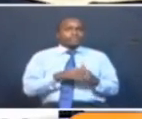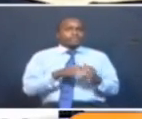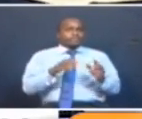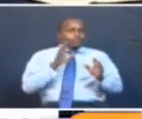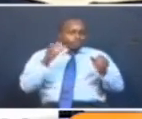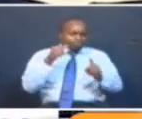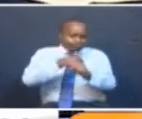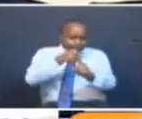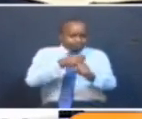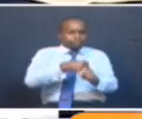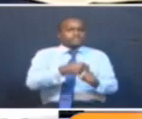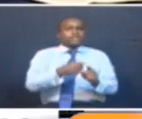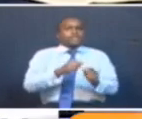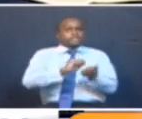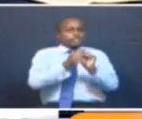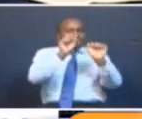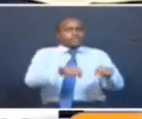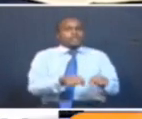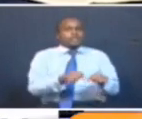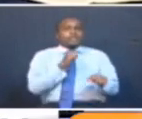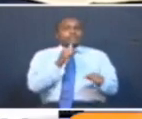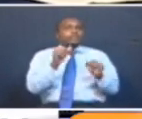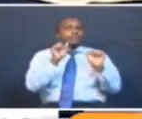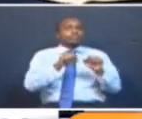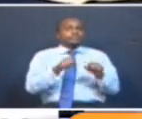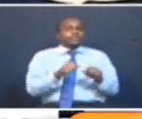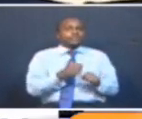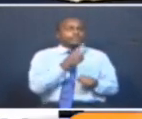change. Because it's not a possibility that